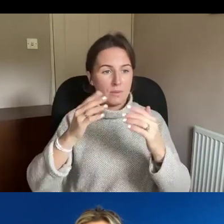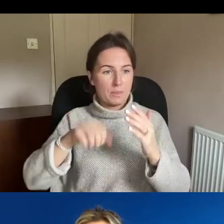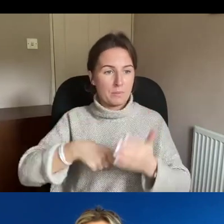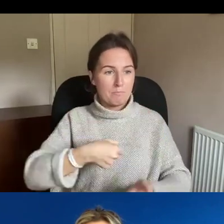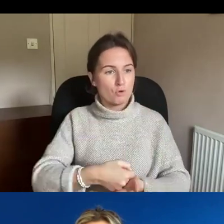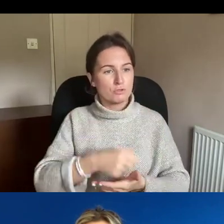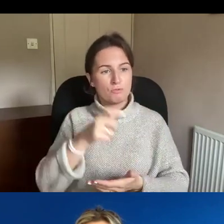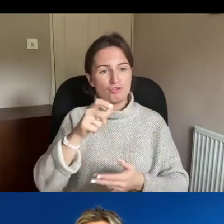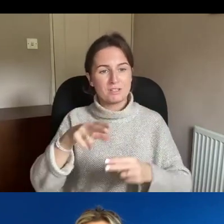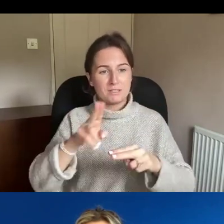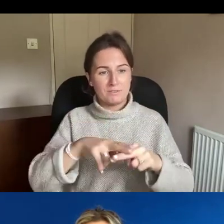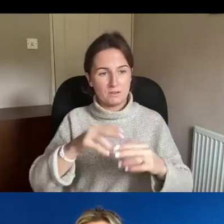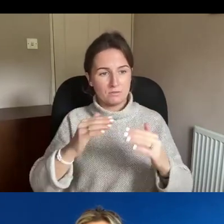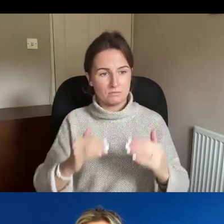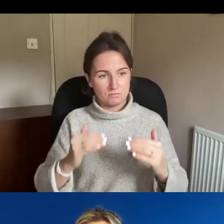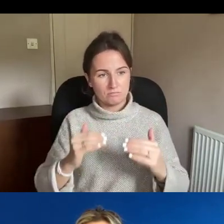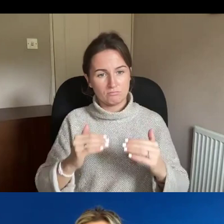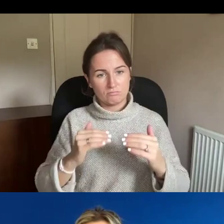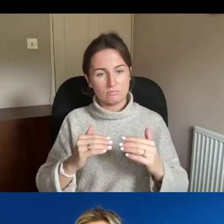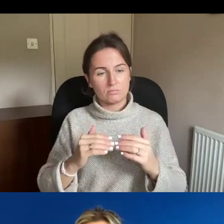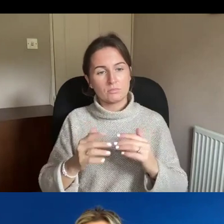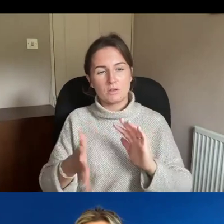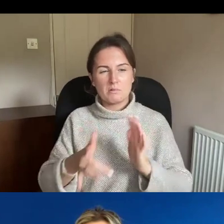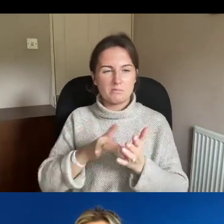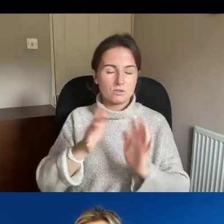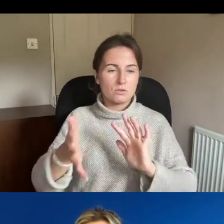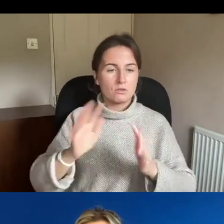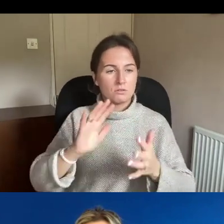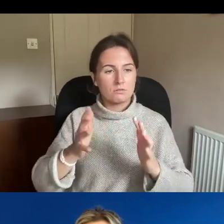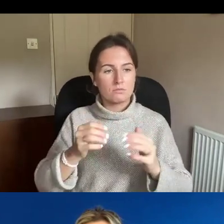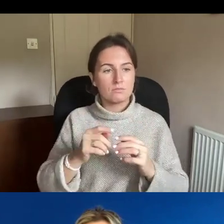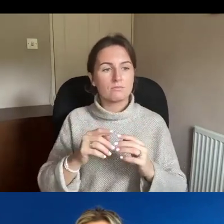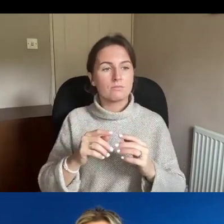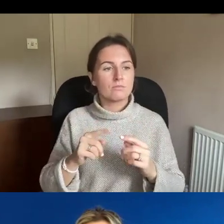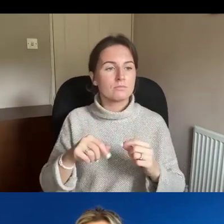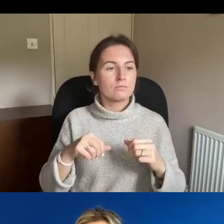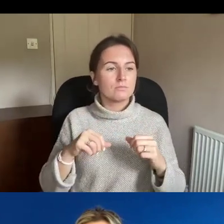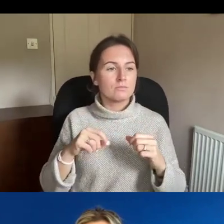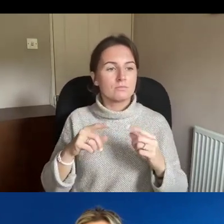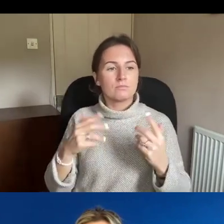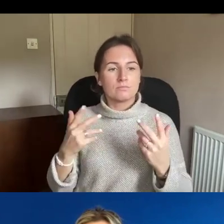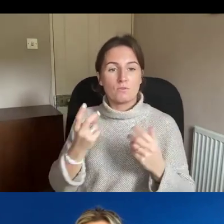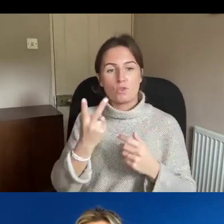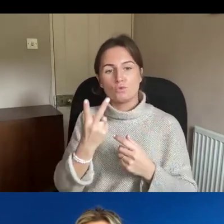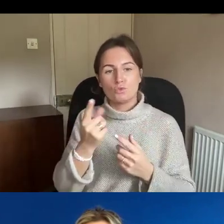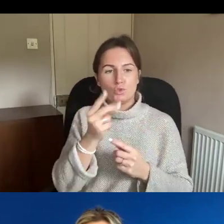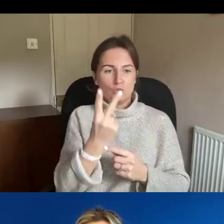there is kind of in the middle range compared to the other areas for those 2